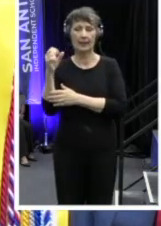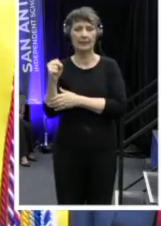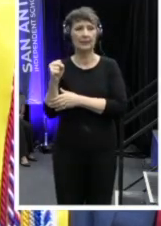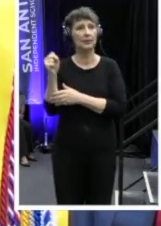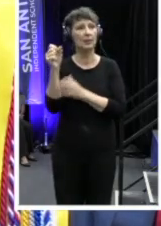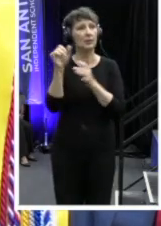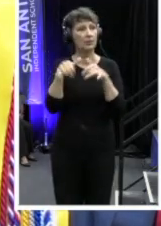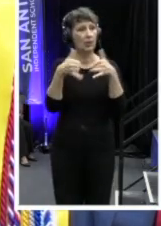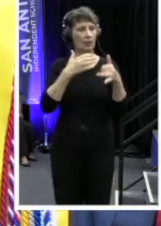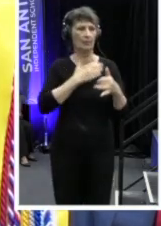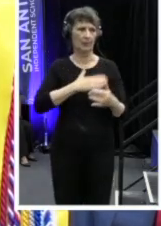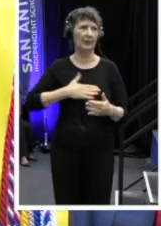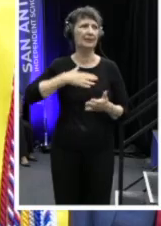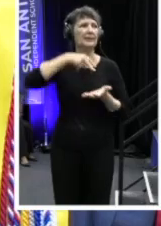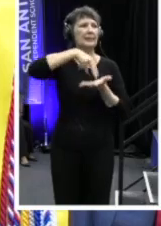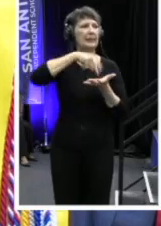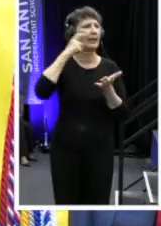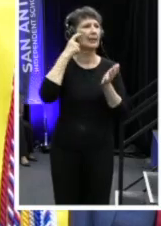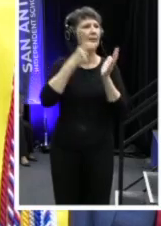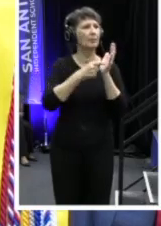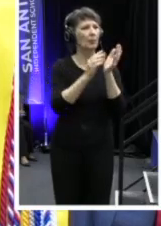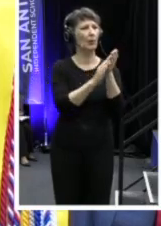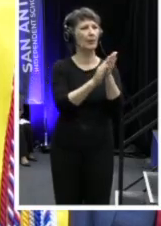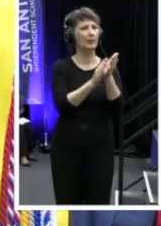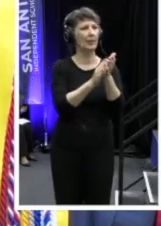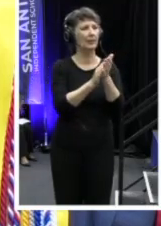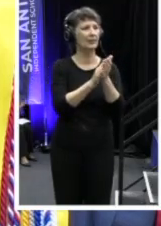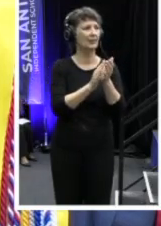scholarship please stand to be recognized?